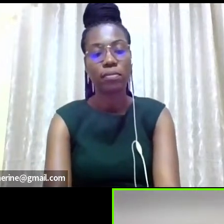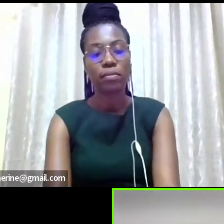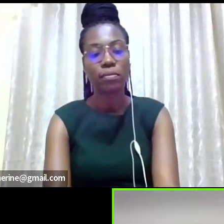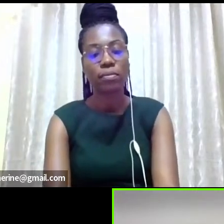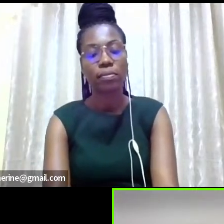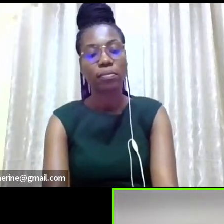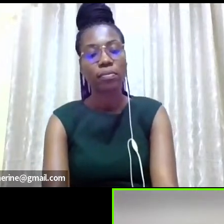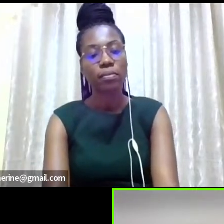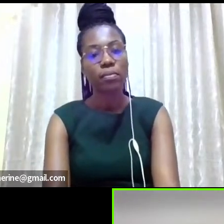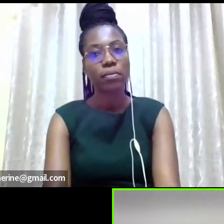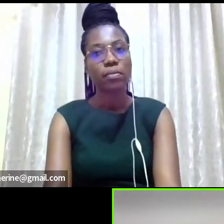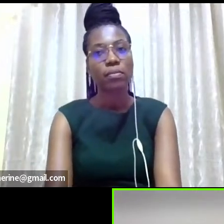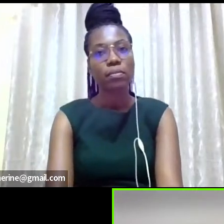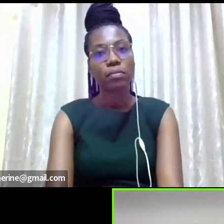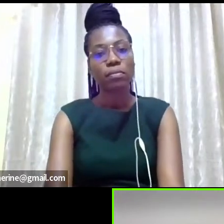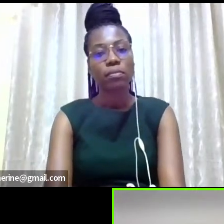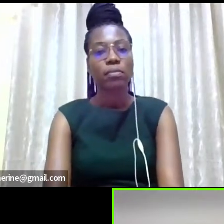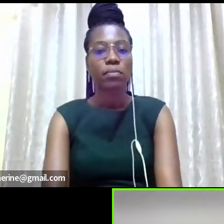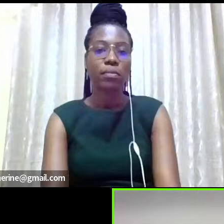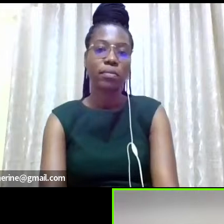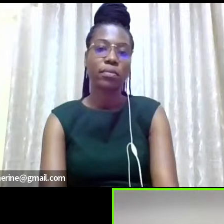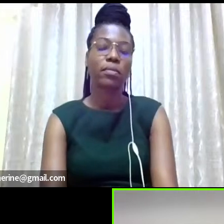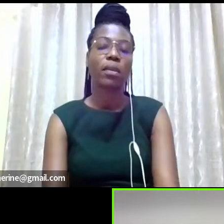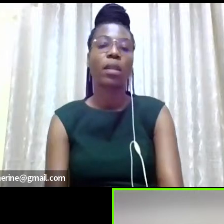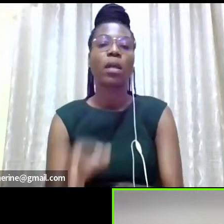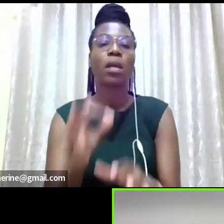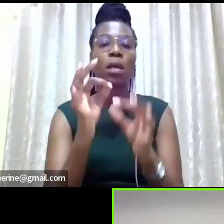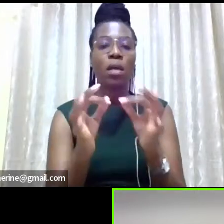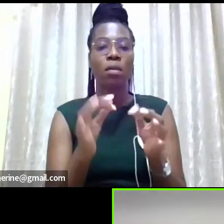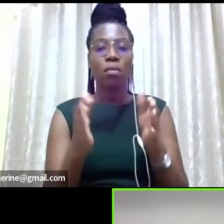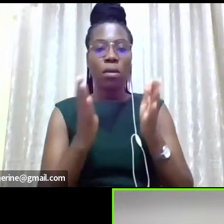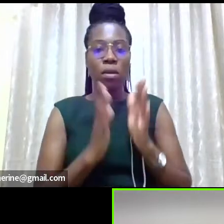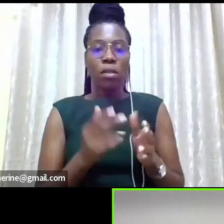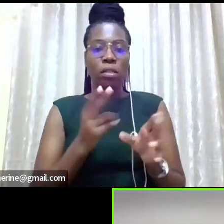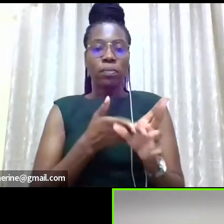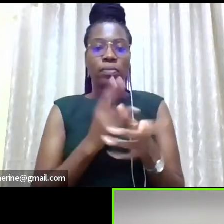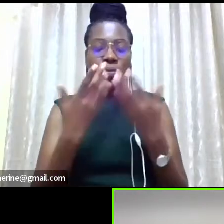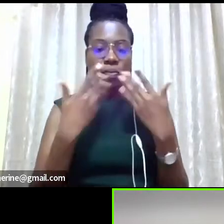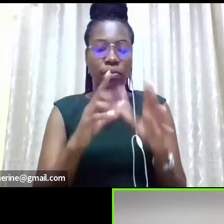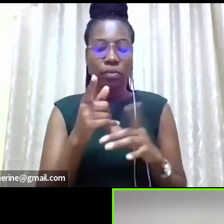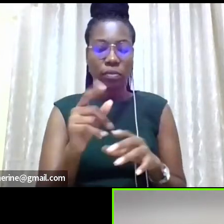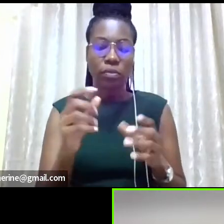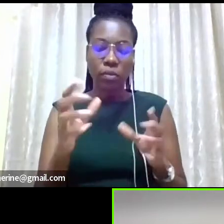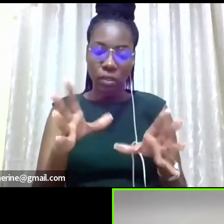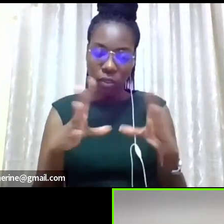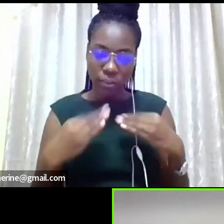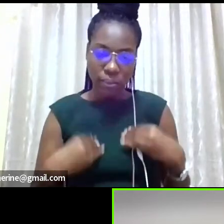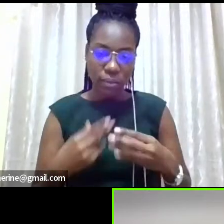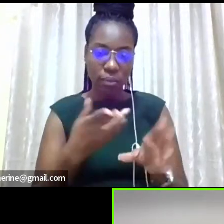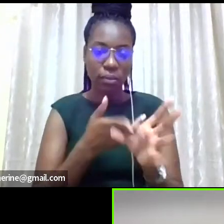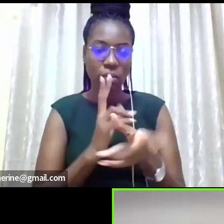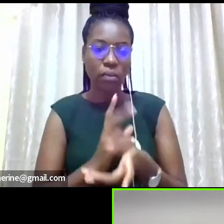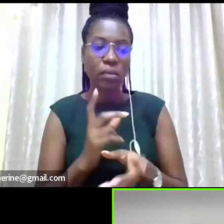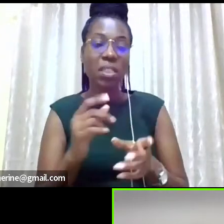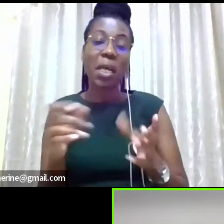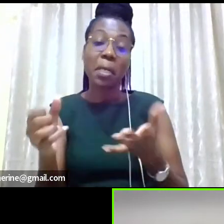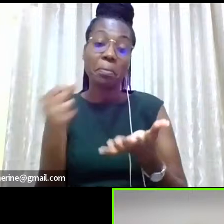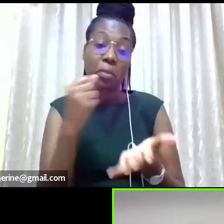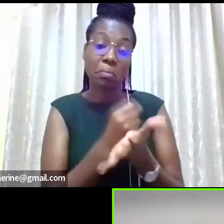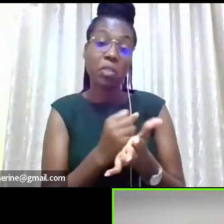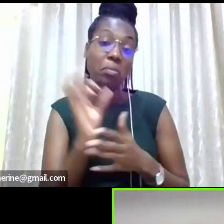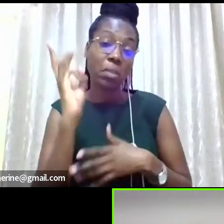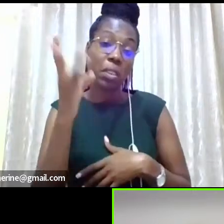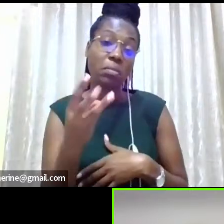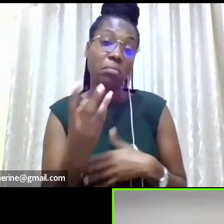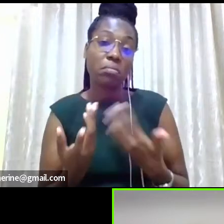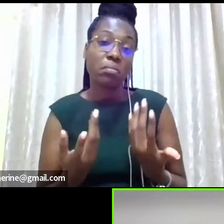Yes, if somebody has resigned, you go ahead and accept the resignation. We normally say employment is at will. So you can't